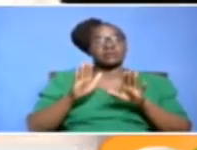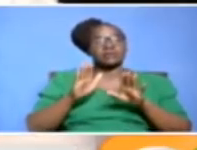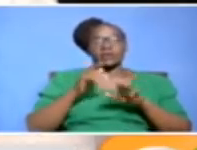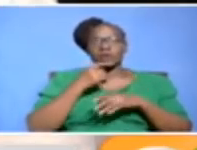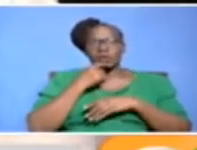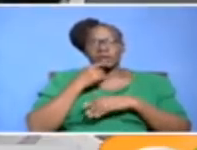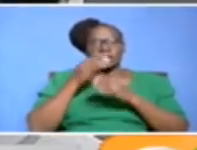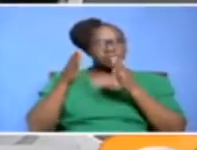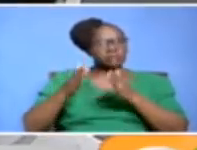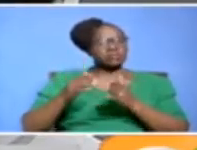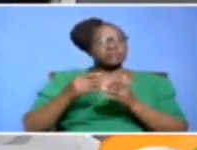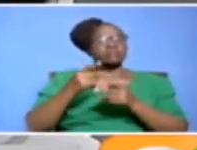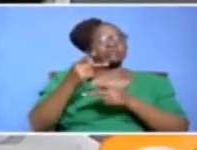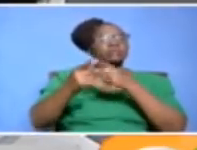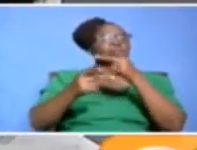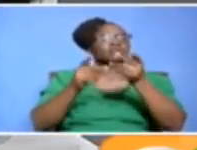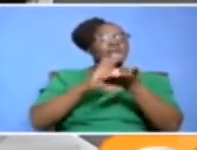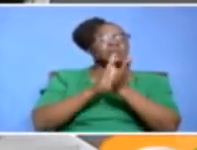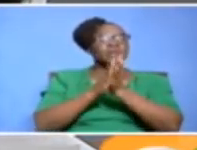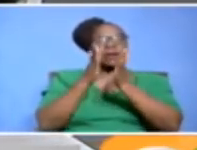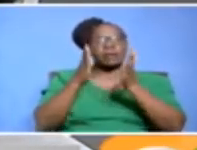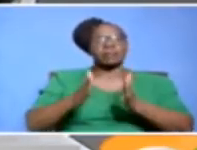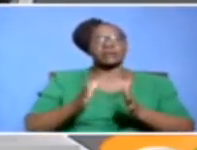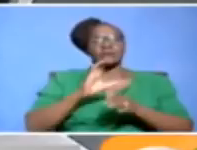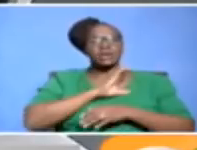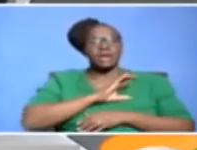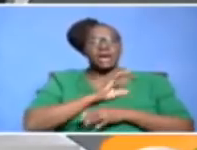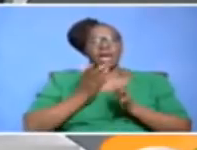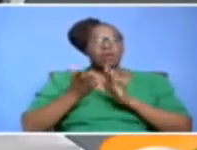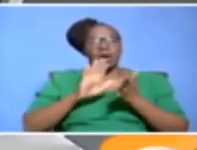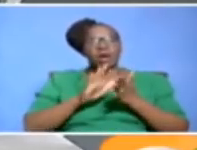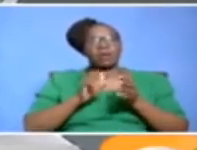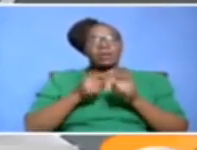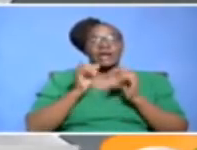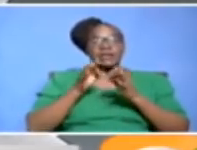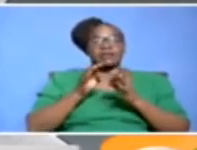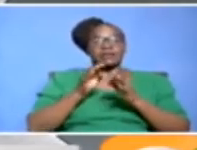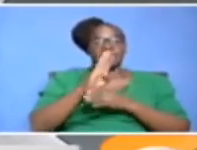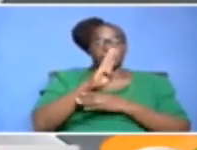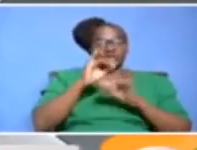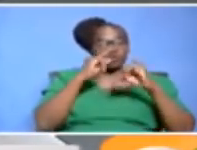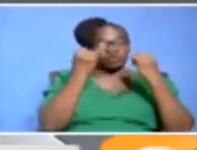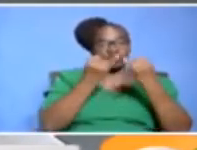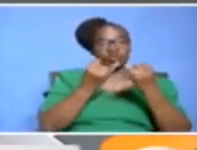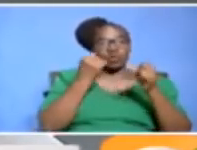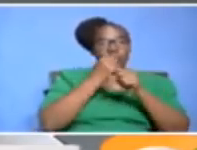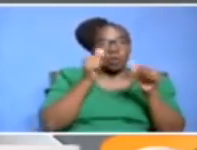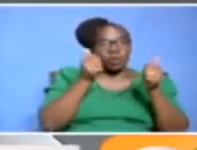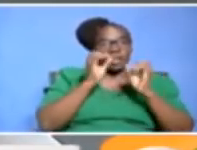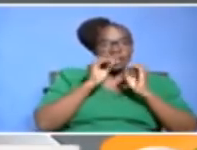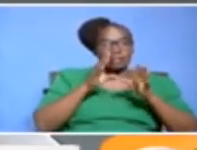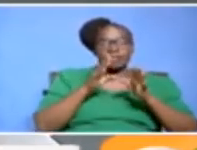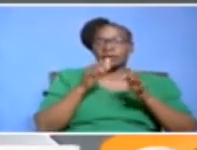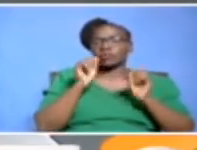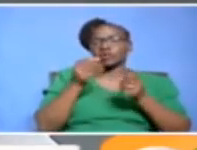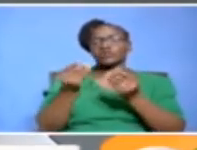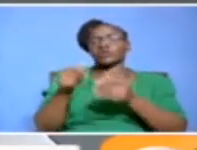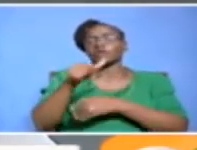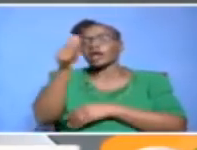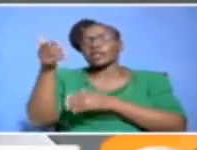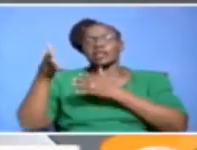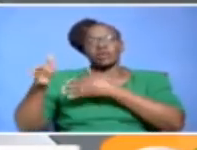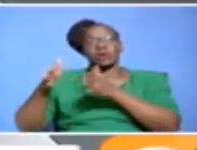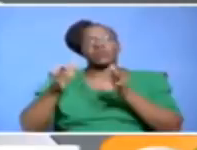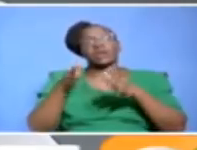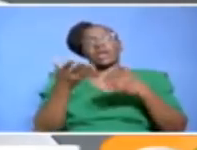they become later on. What would you suggest if then the Borstal institution does not work? What can they do